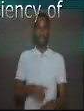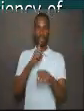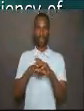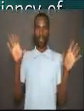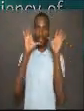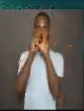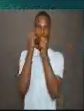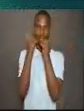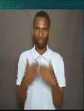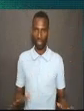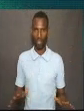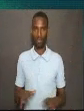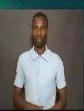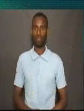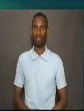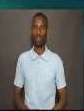Time's up.